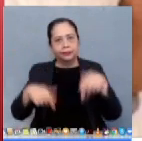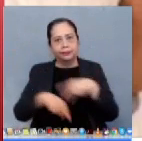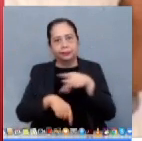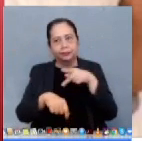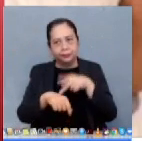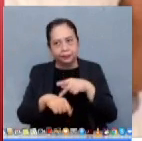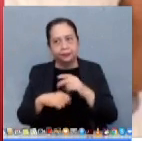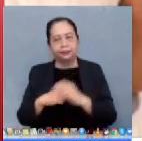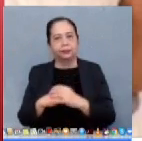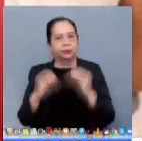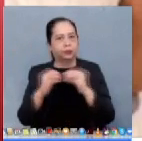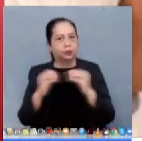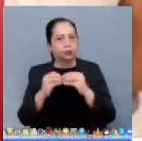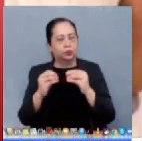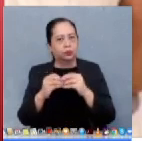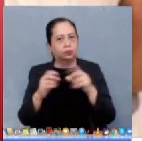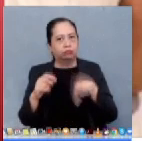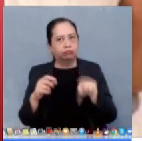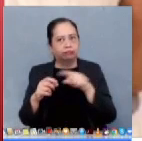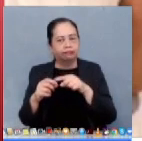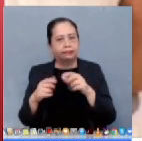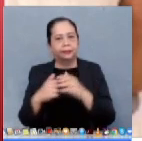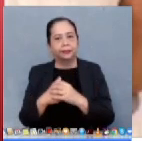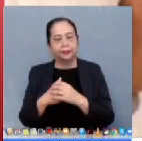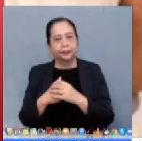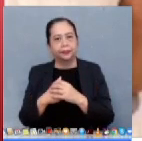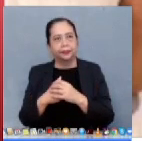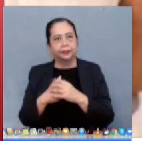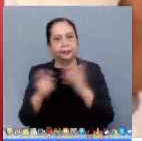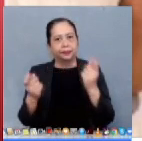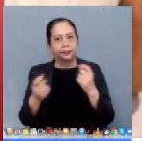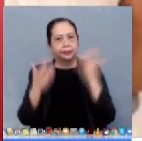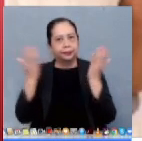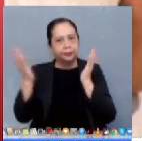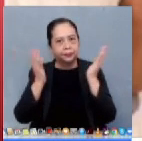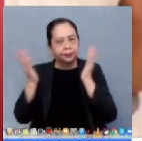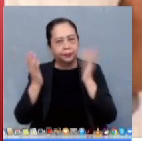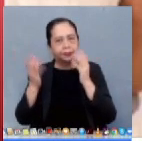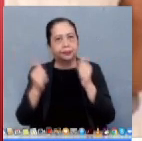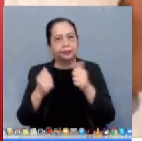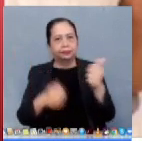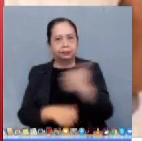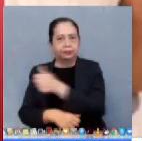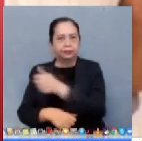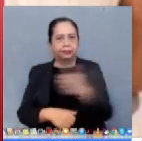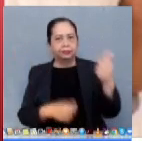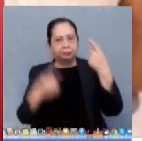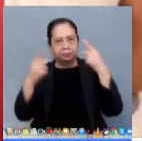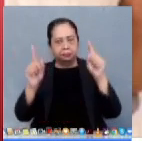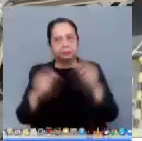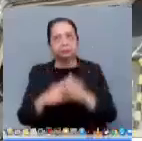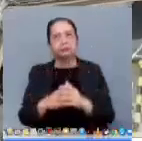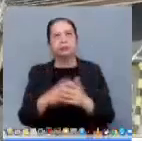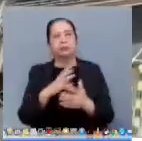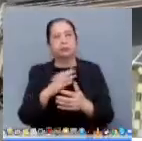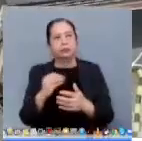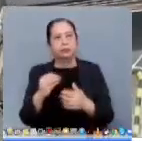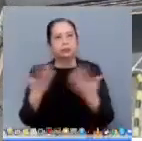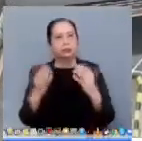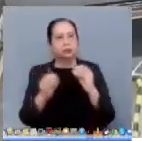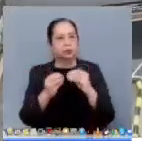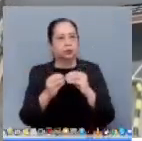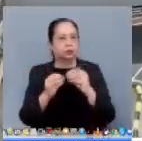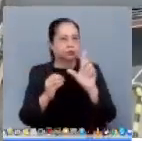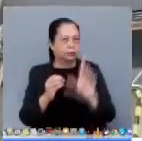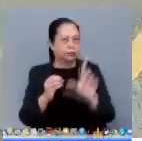more cargoes and services can be transported efficiently at a lower cost. Nagtalaga na